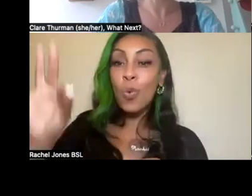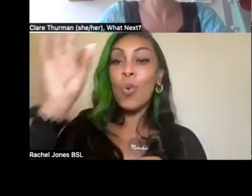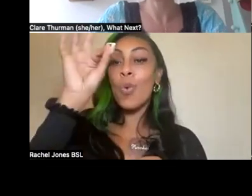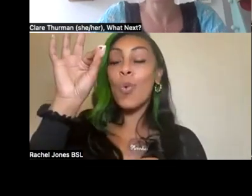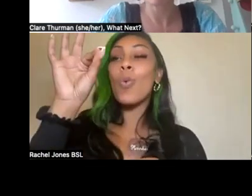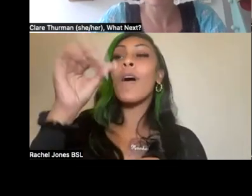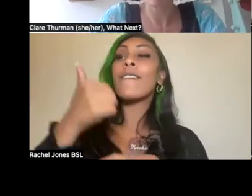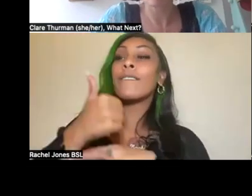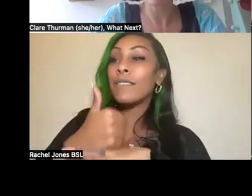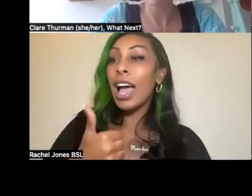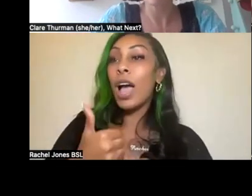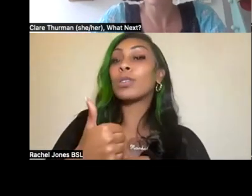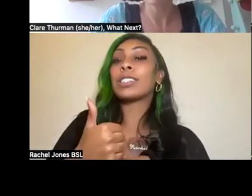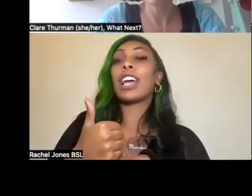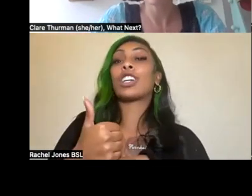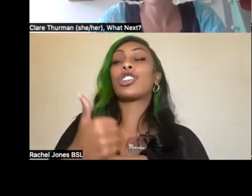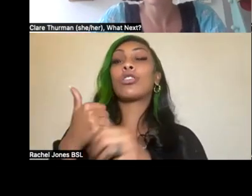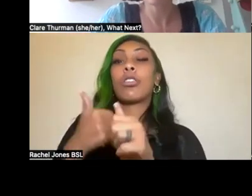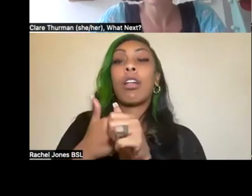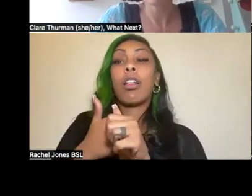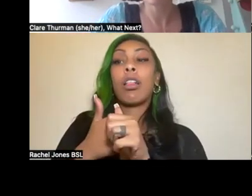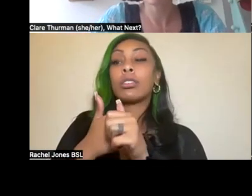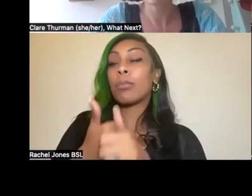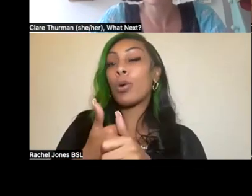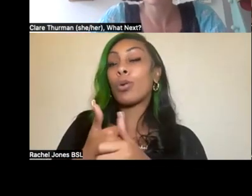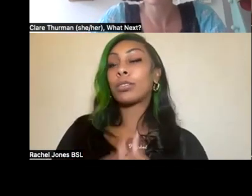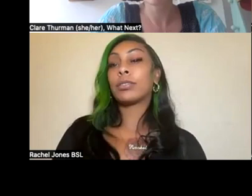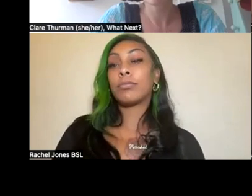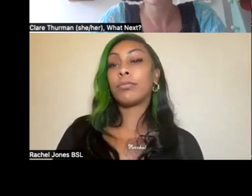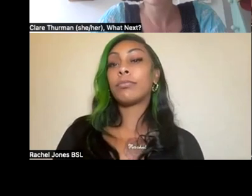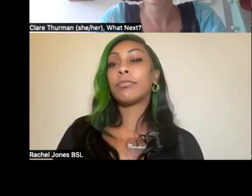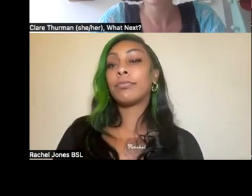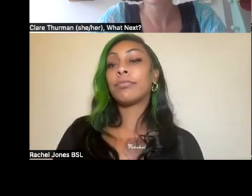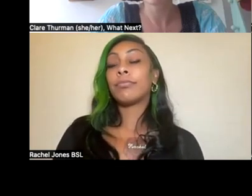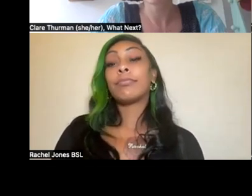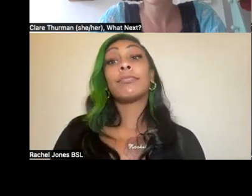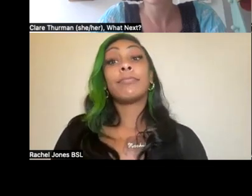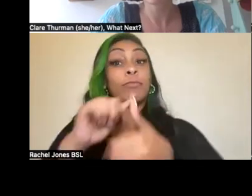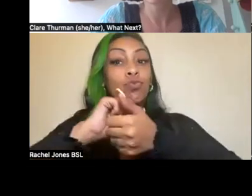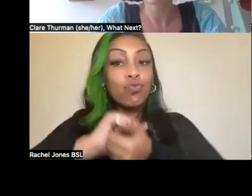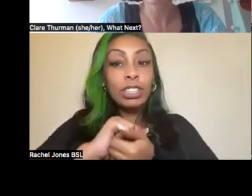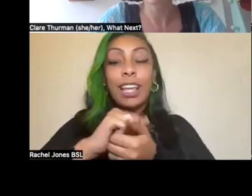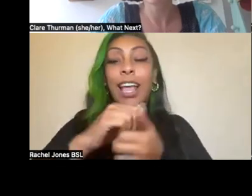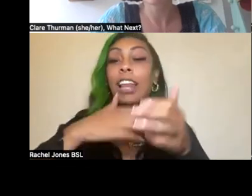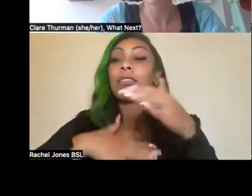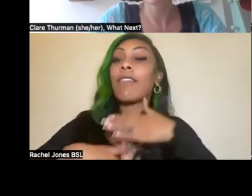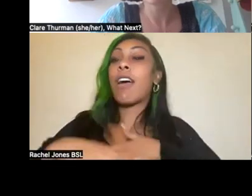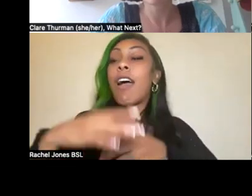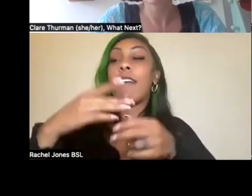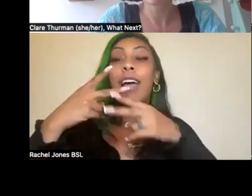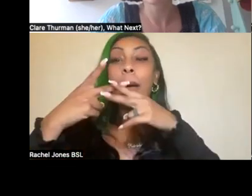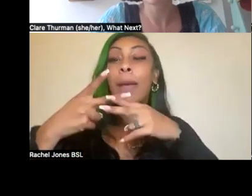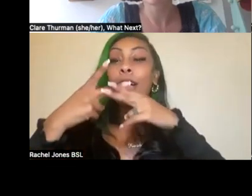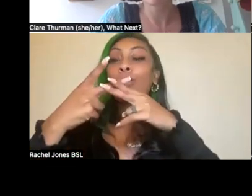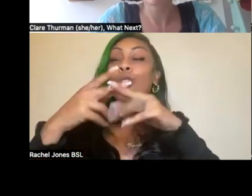of, like, when people need to access the sector, like, it, or retain and survive in the sector, mentoring and coaching